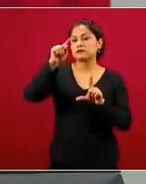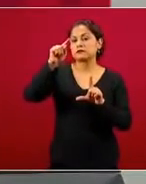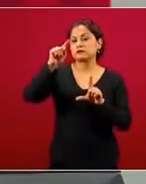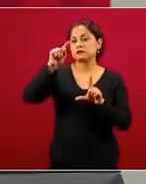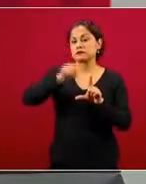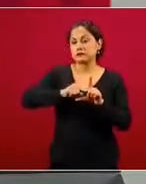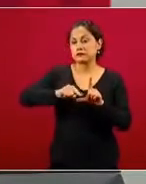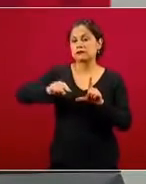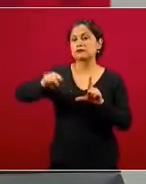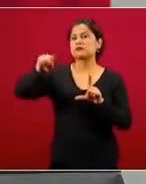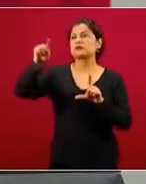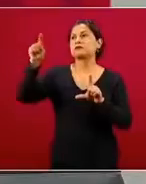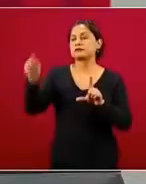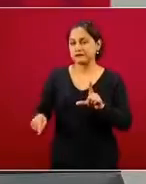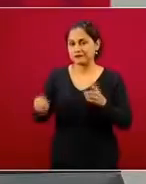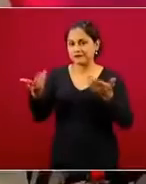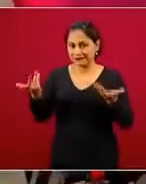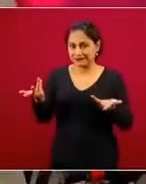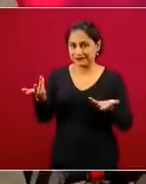mitigation measures,